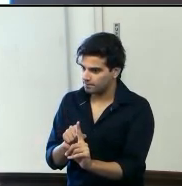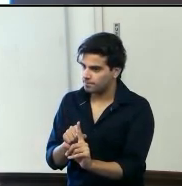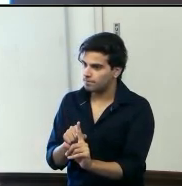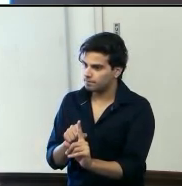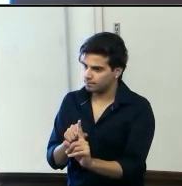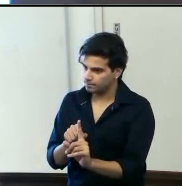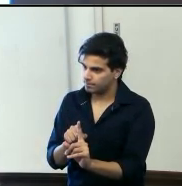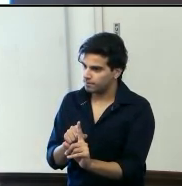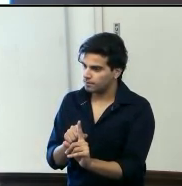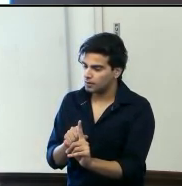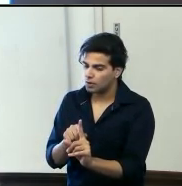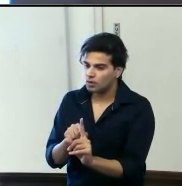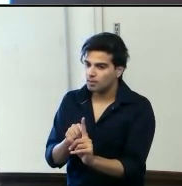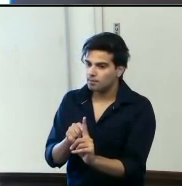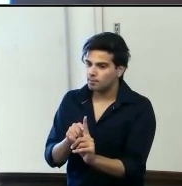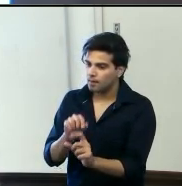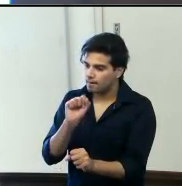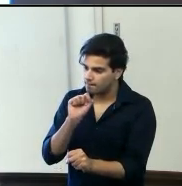putting forth the work,